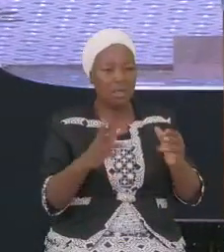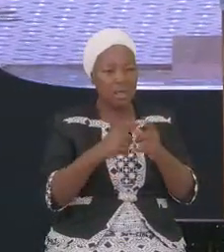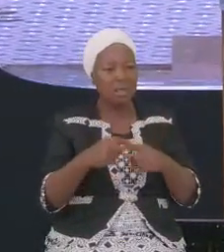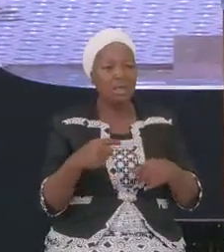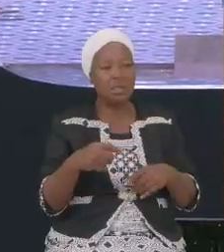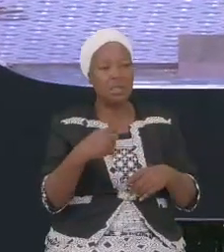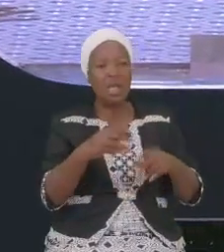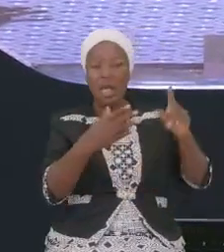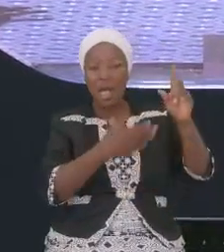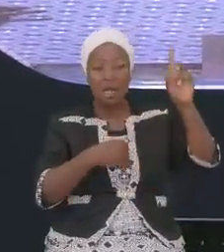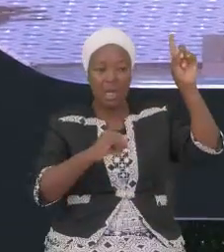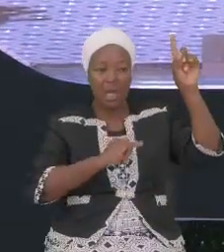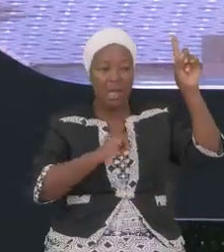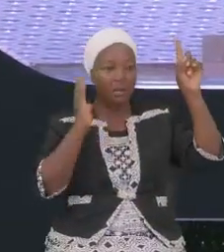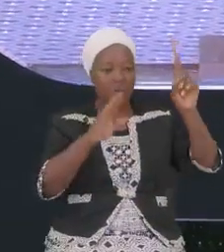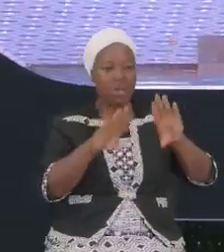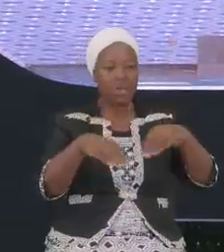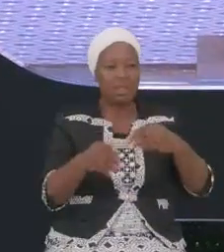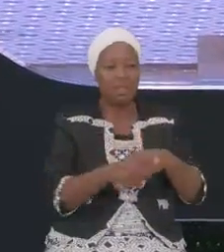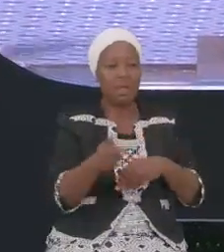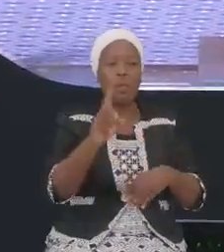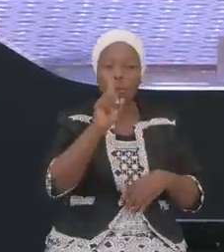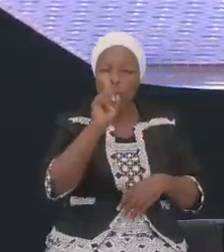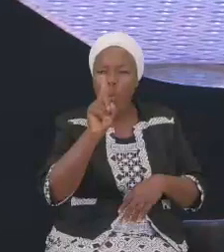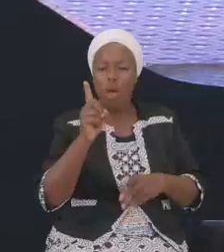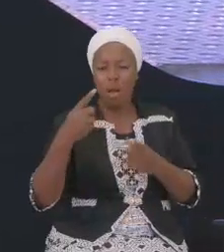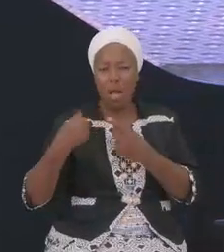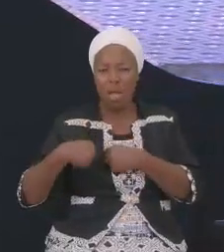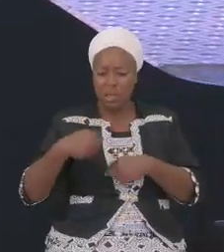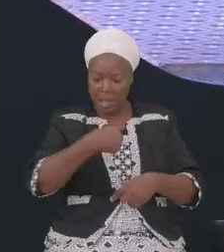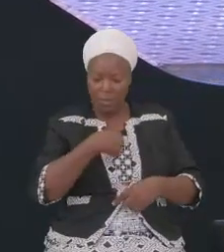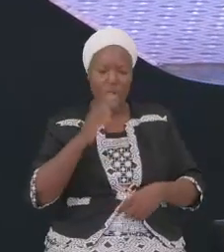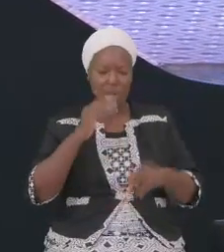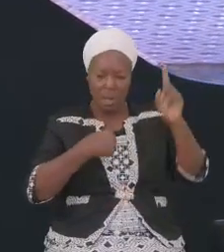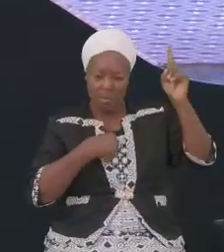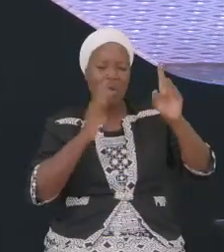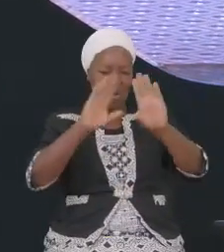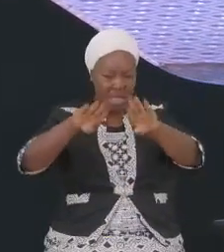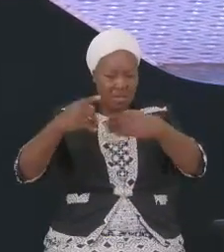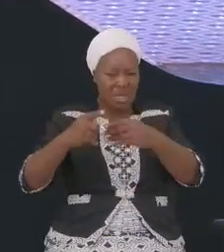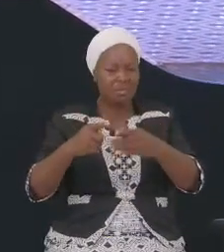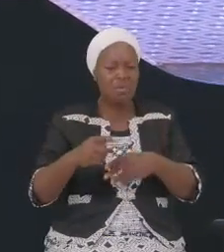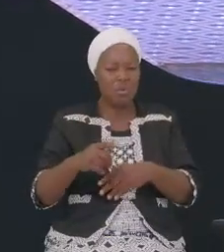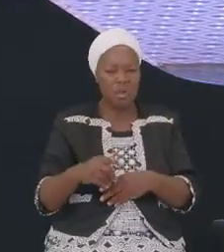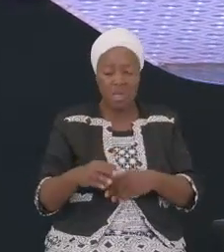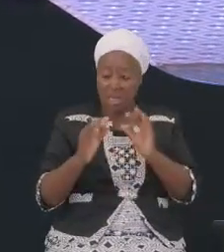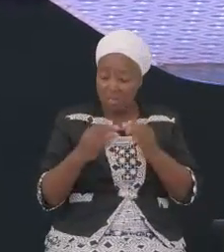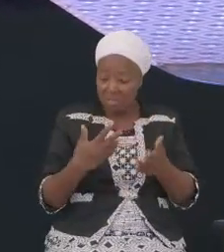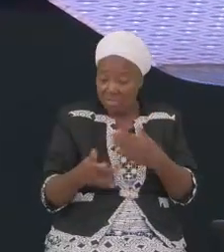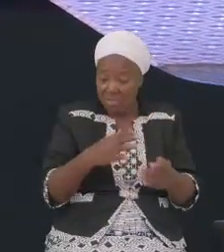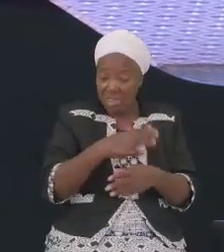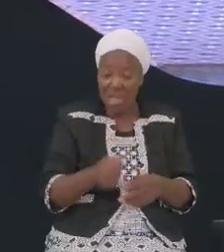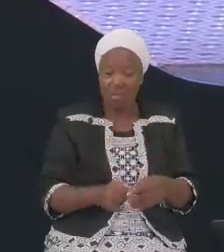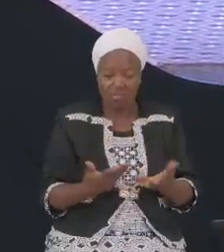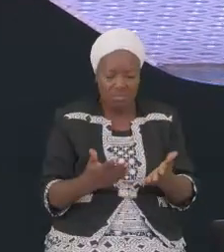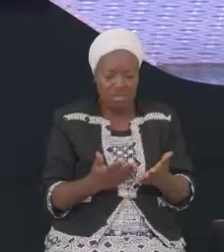give them one heart. I will give them, even if they're up to 1 million, or 3 million,